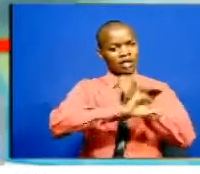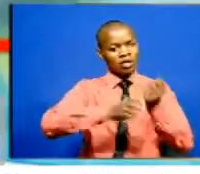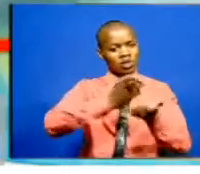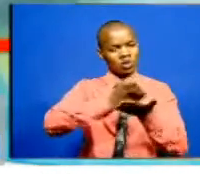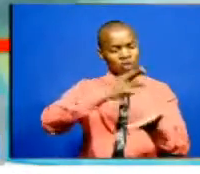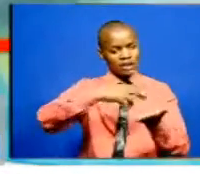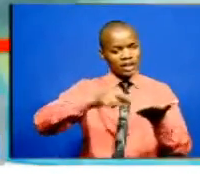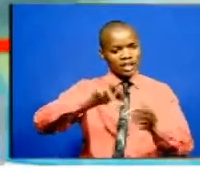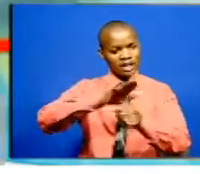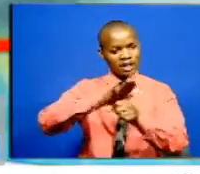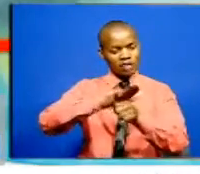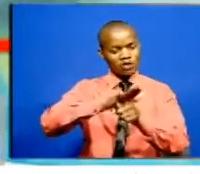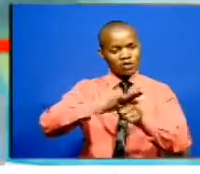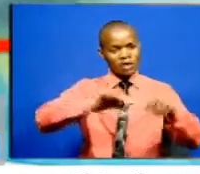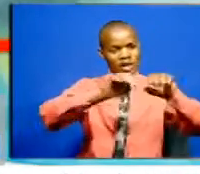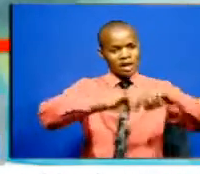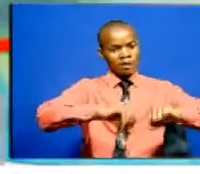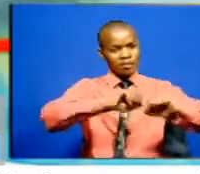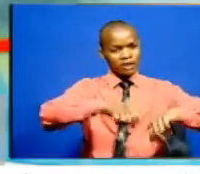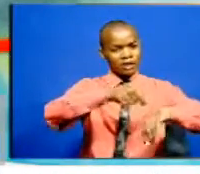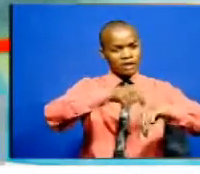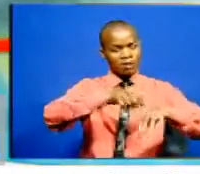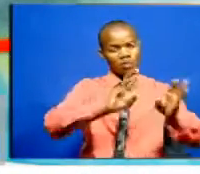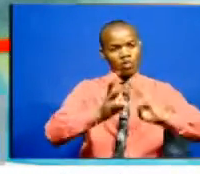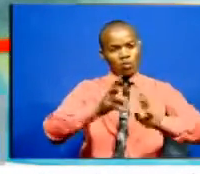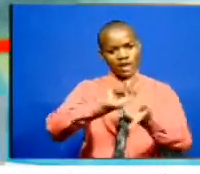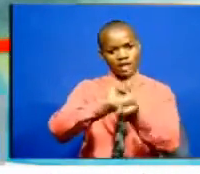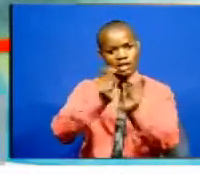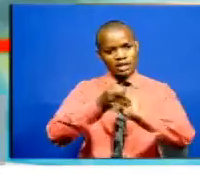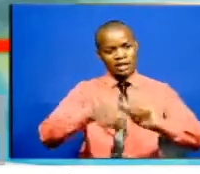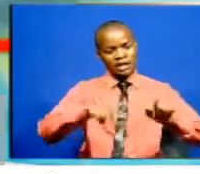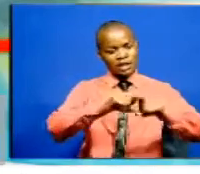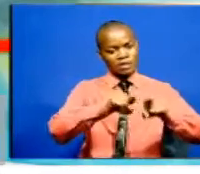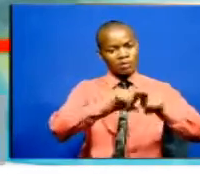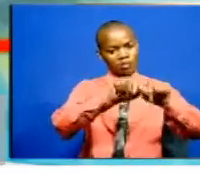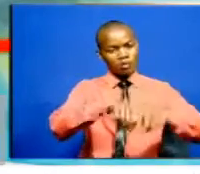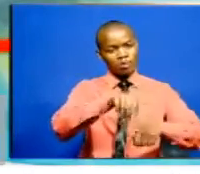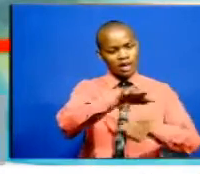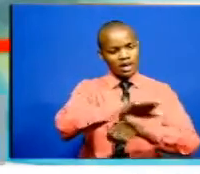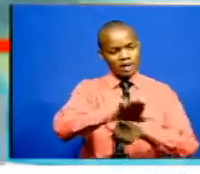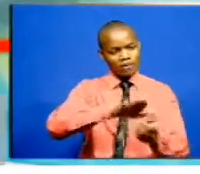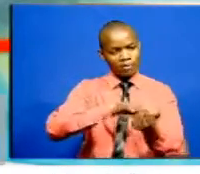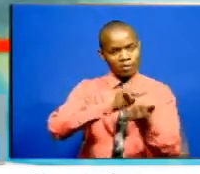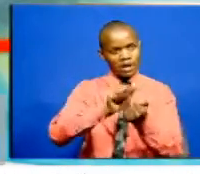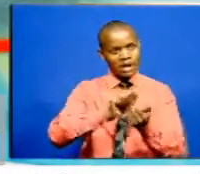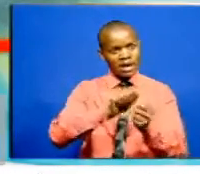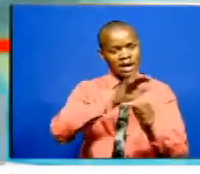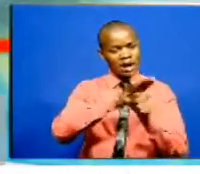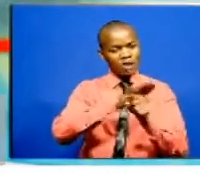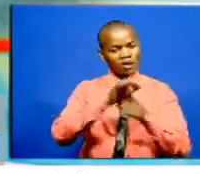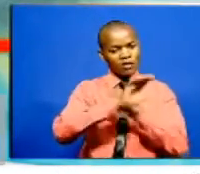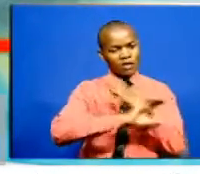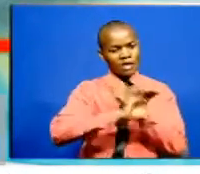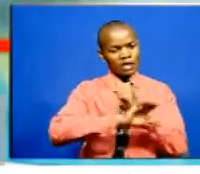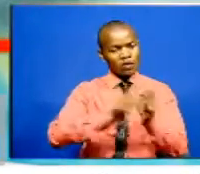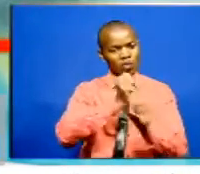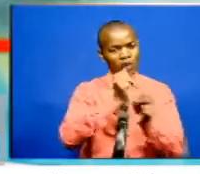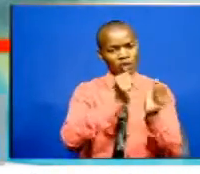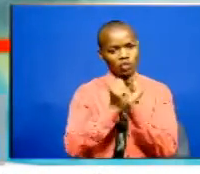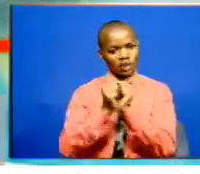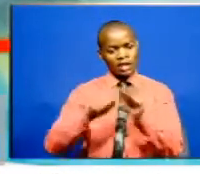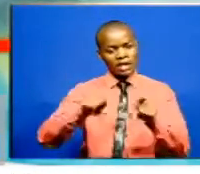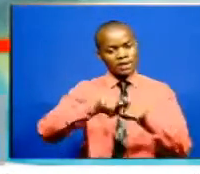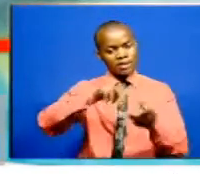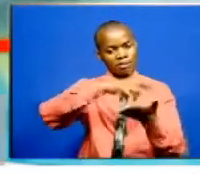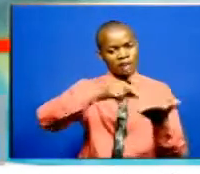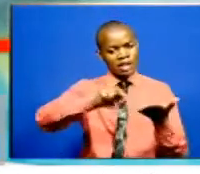treaties regarding climate change and regarding pollution. So many countries have come together and signed treaties. What happens if they